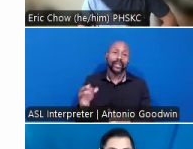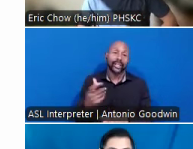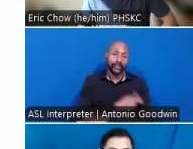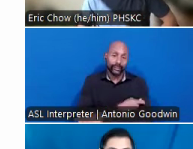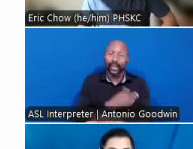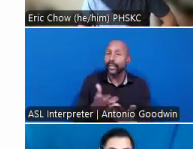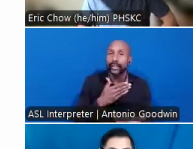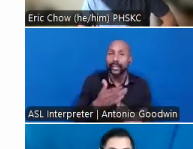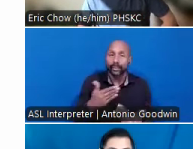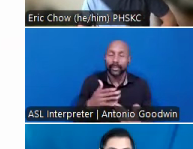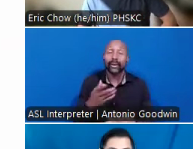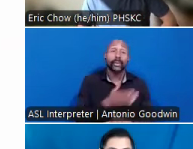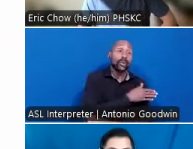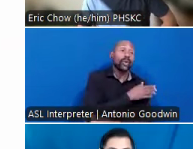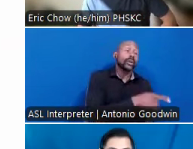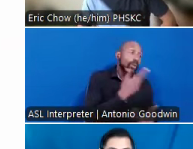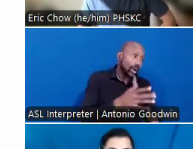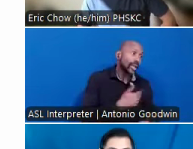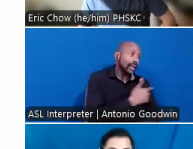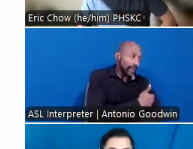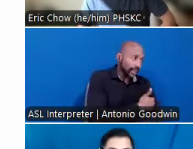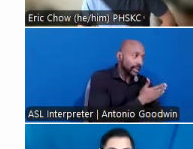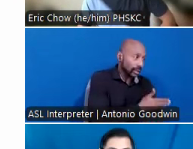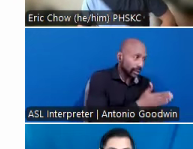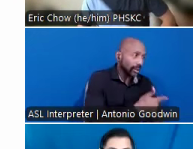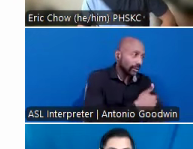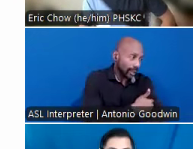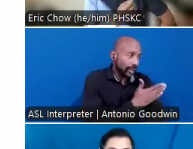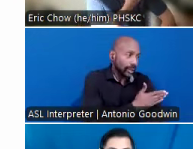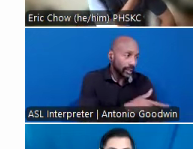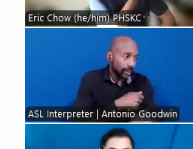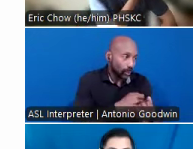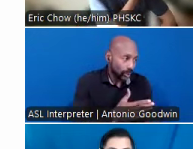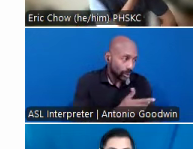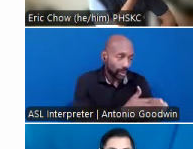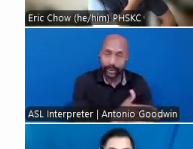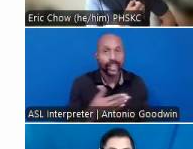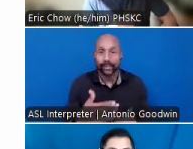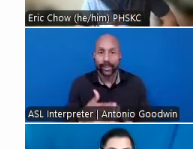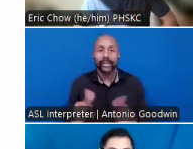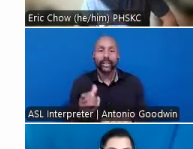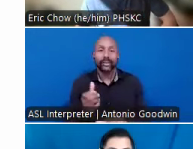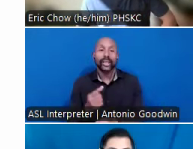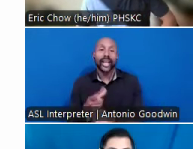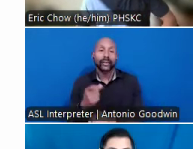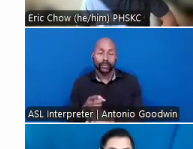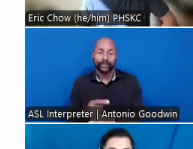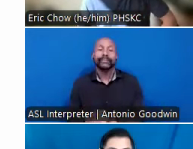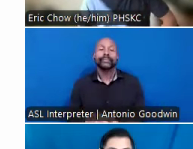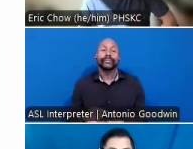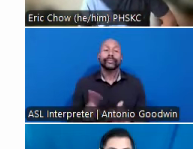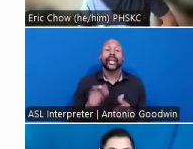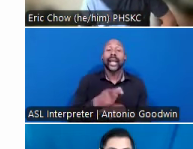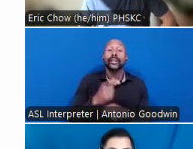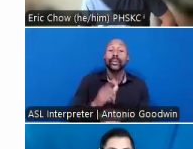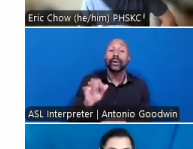or boosters. They should be getting an annual flu vaccine. For adults 75 years and older, they should get an RSV